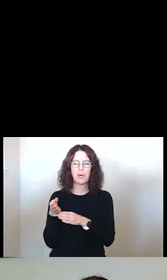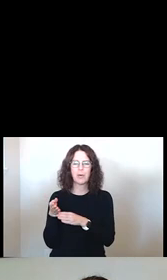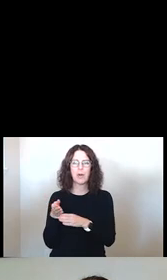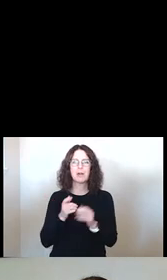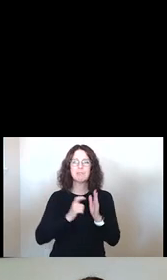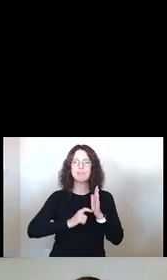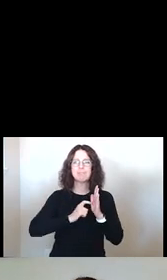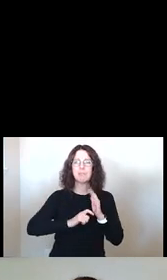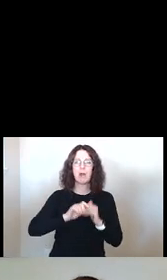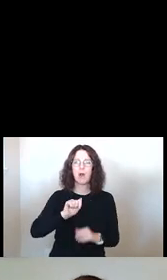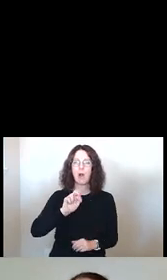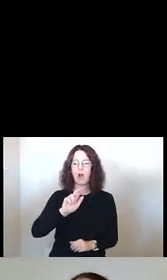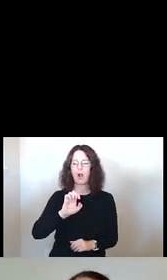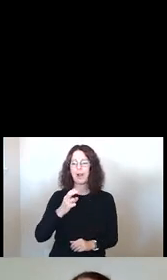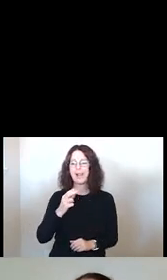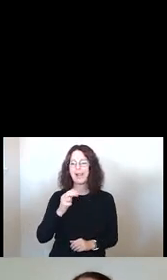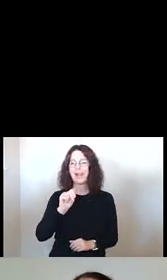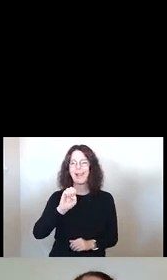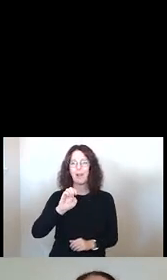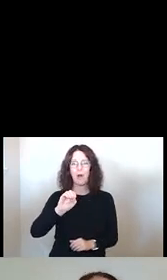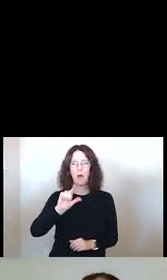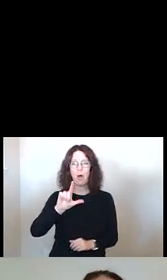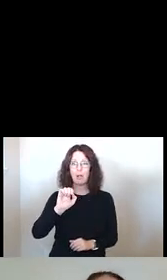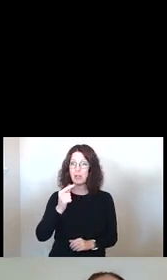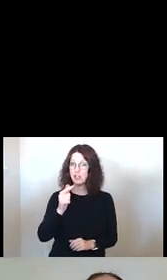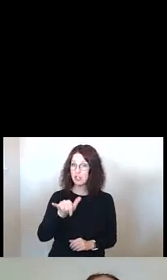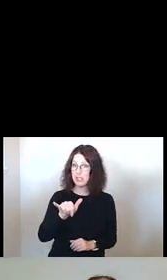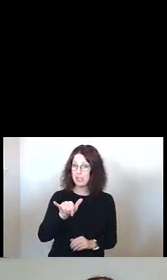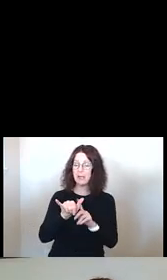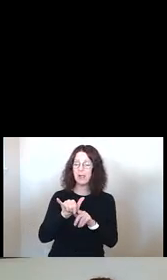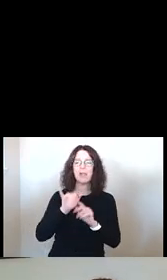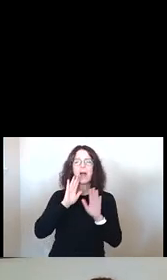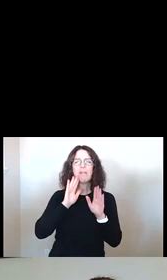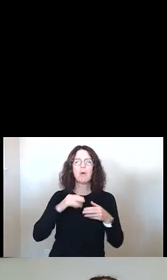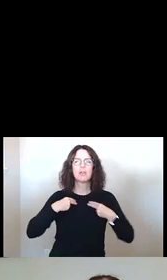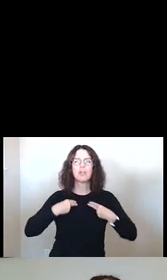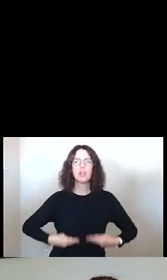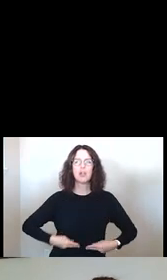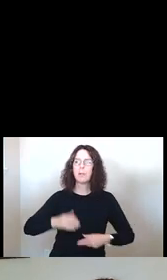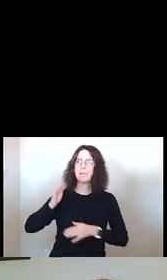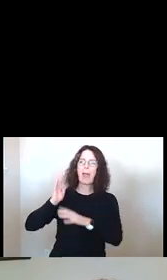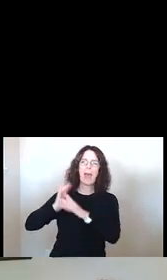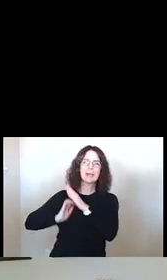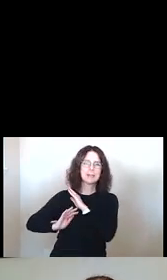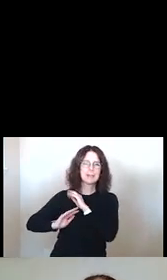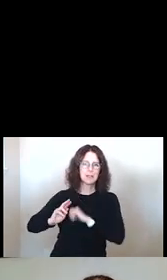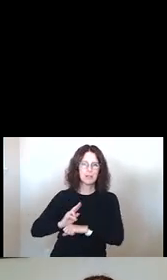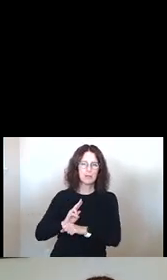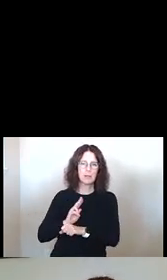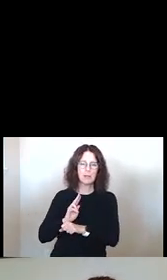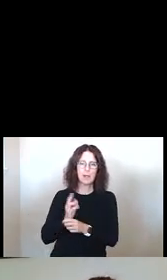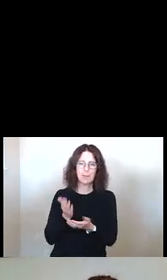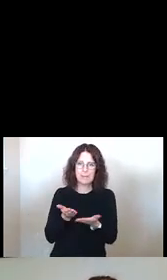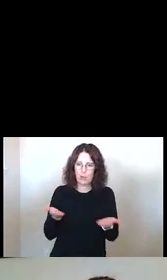Archaeology is the focus on human past, dealing with material culture, so what humans have left